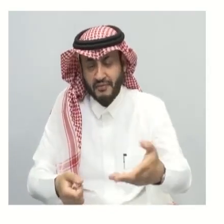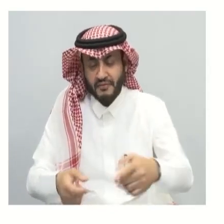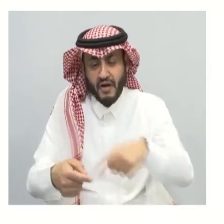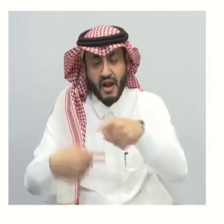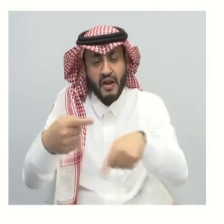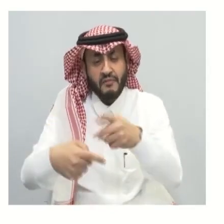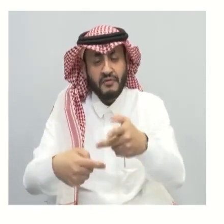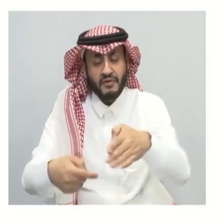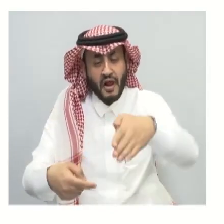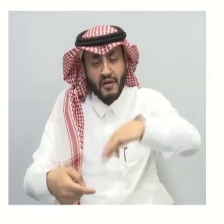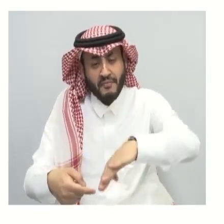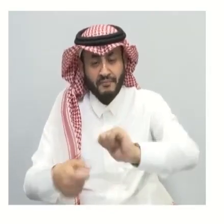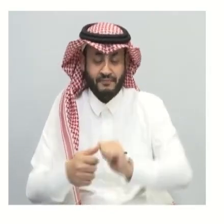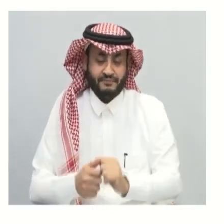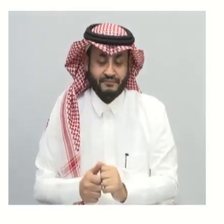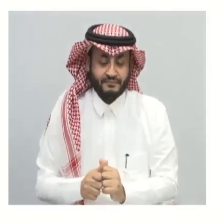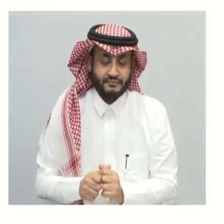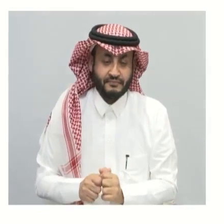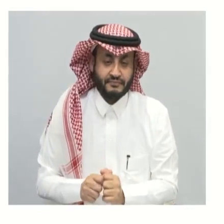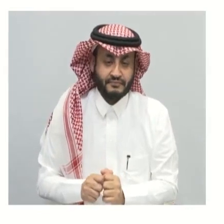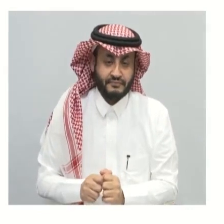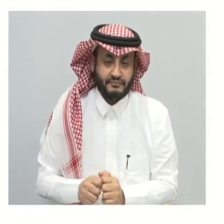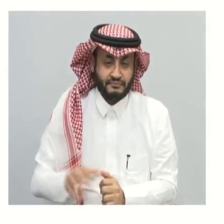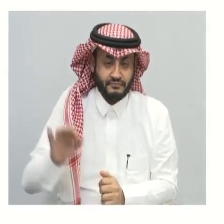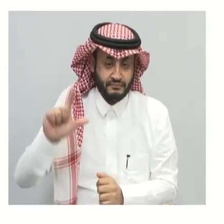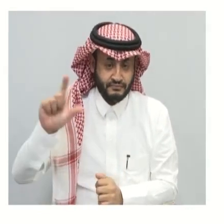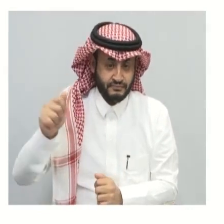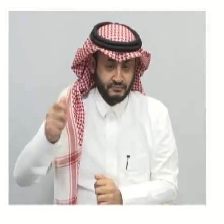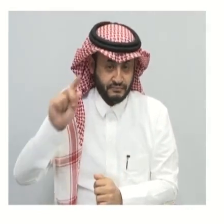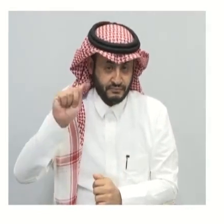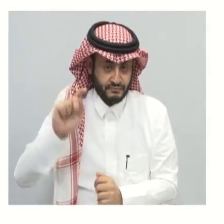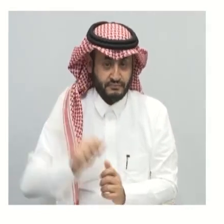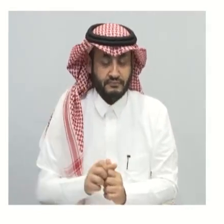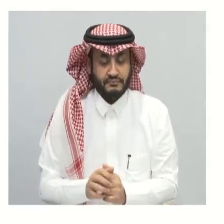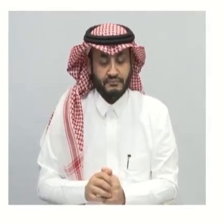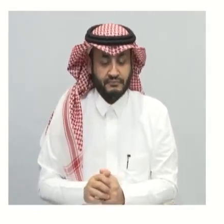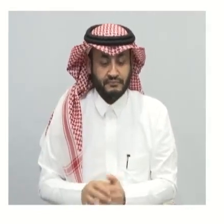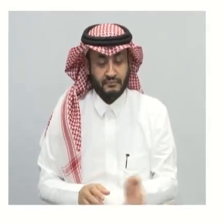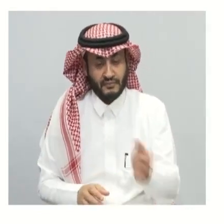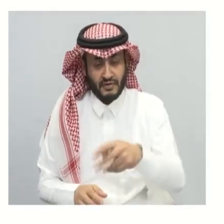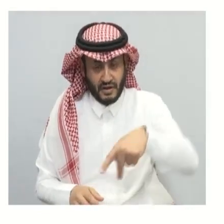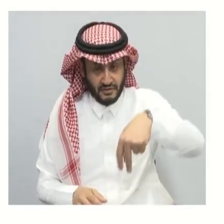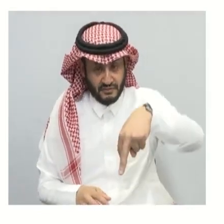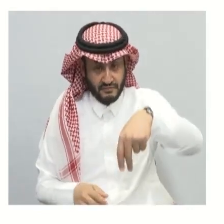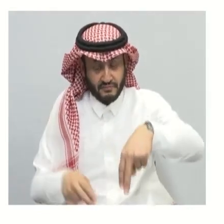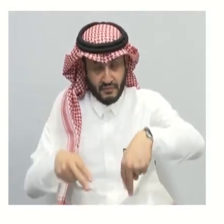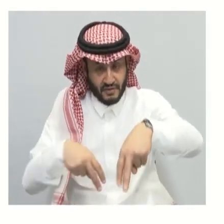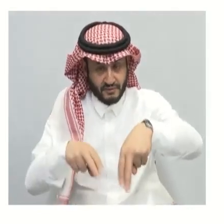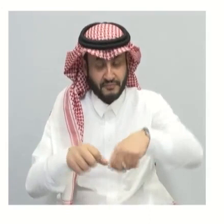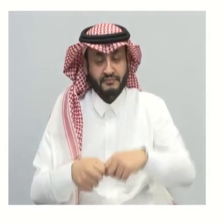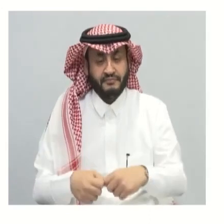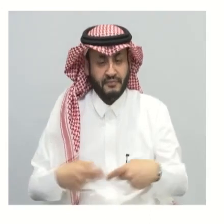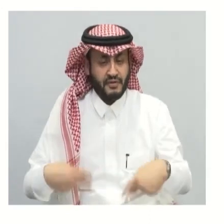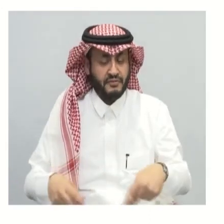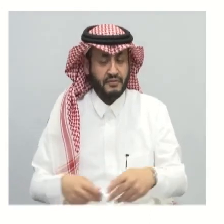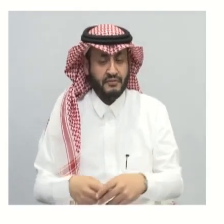tire? The tire is flat, flat tire. Also, we're having here these pants,